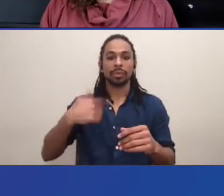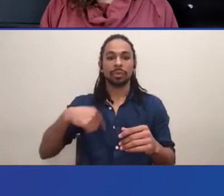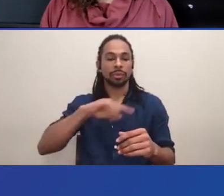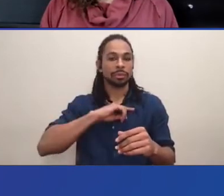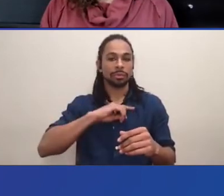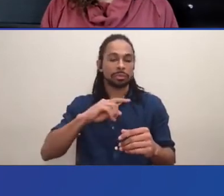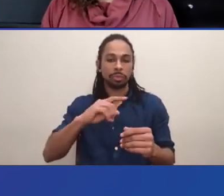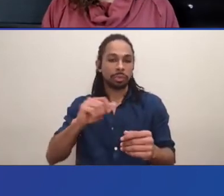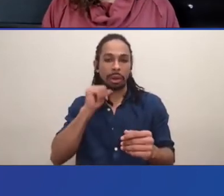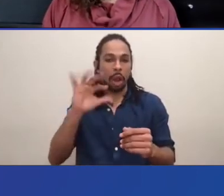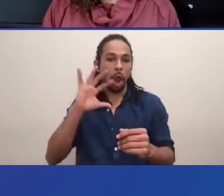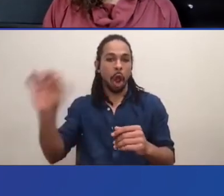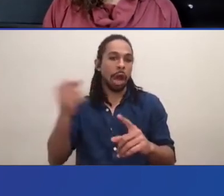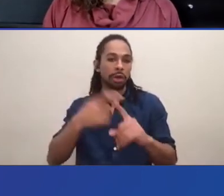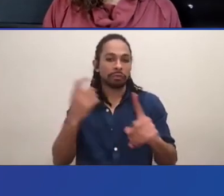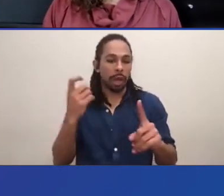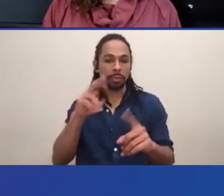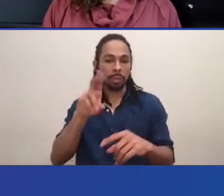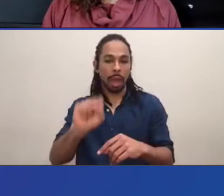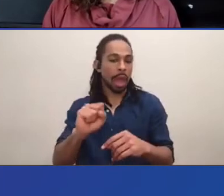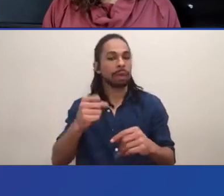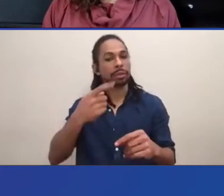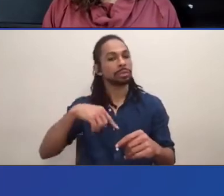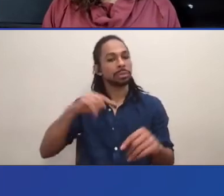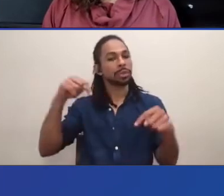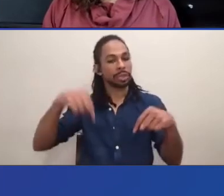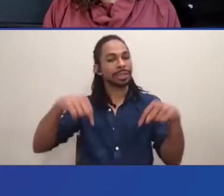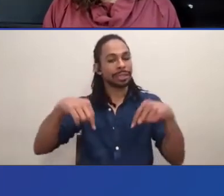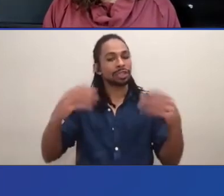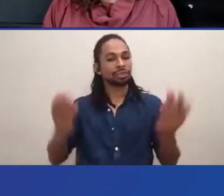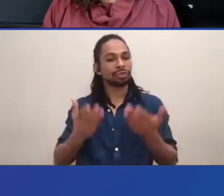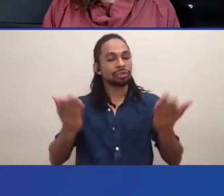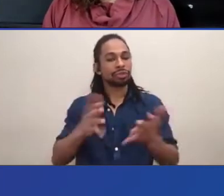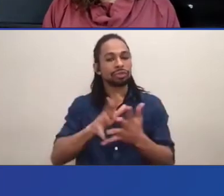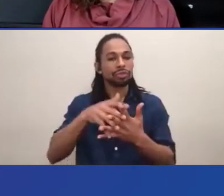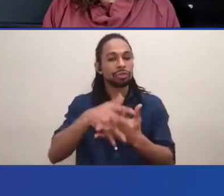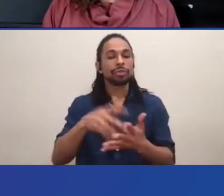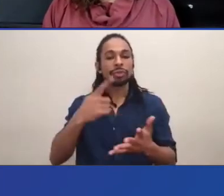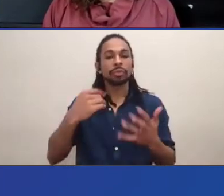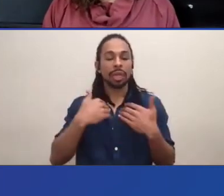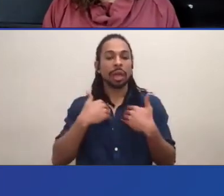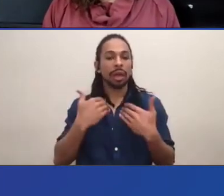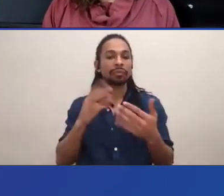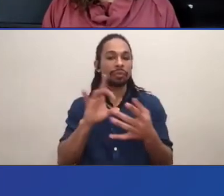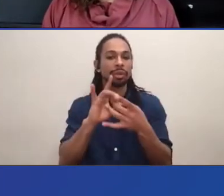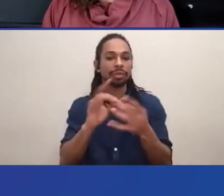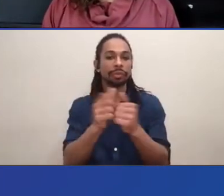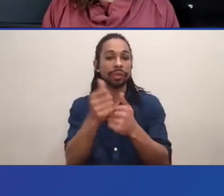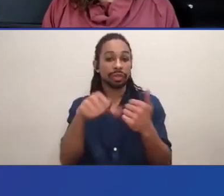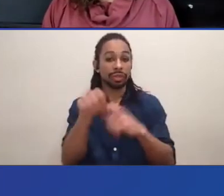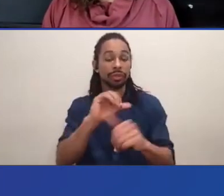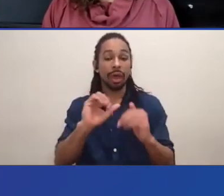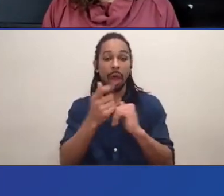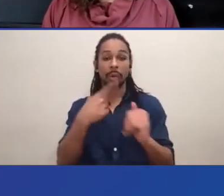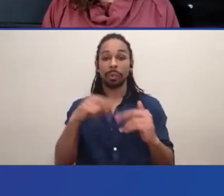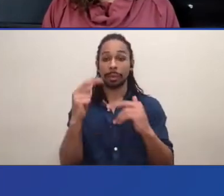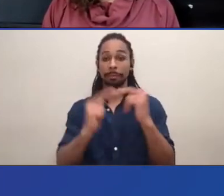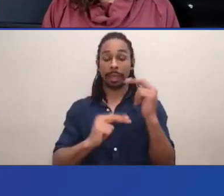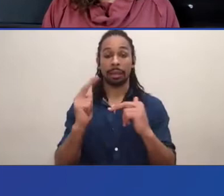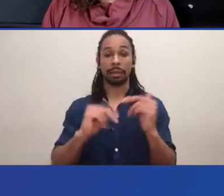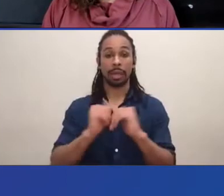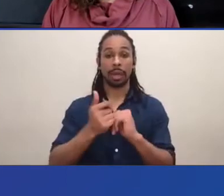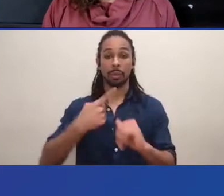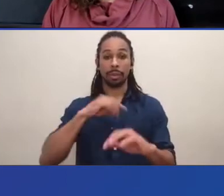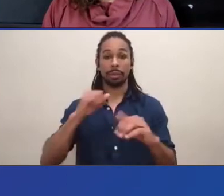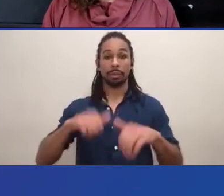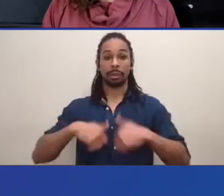here. So we have a different type of relationship with each other, and how we build and how we live, and how that's not